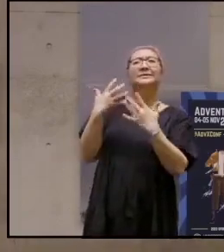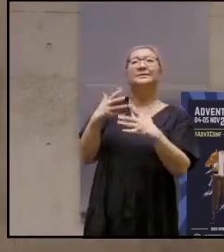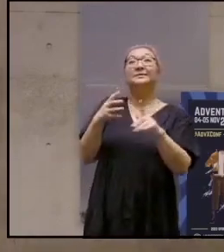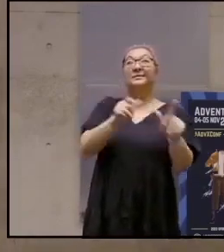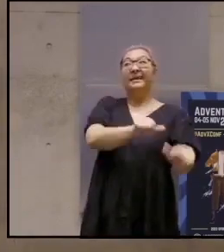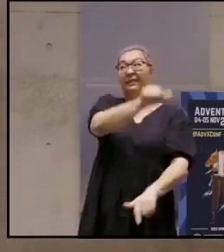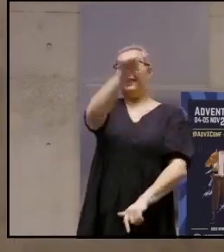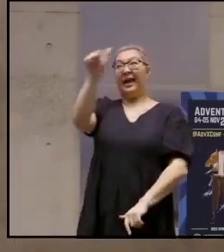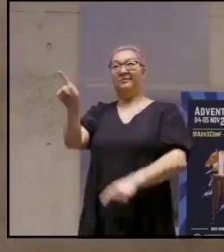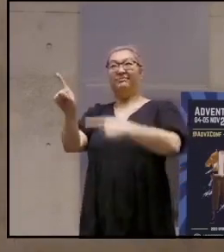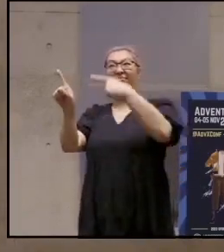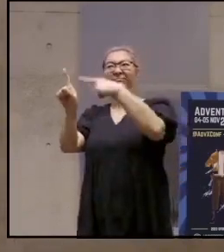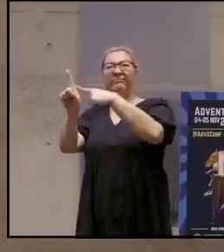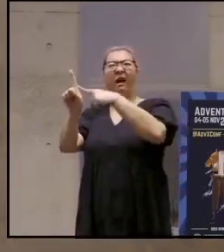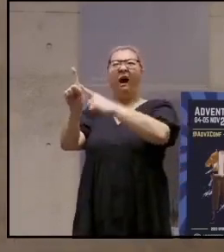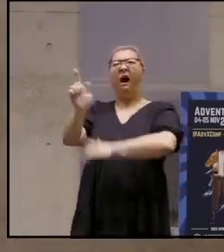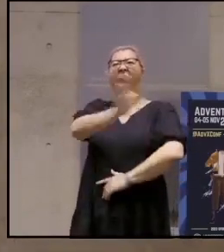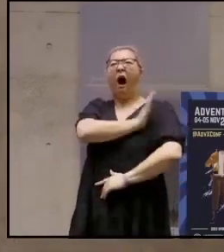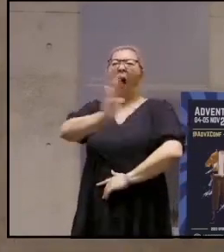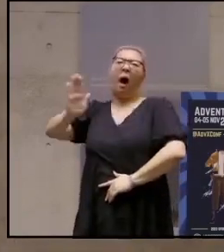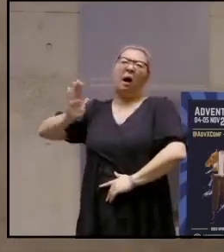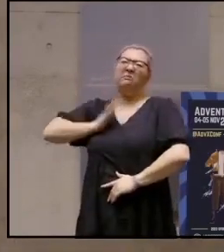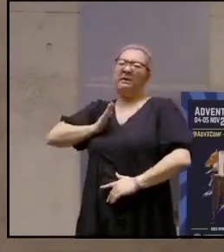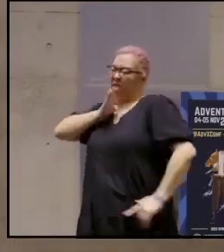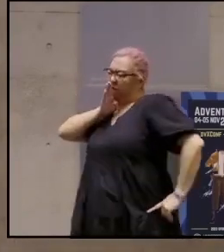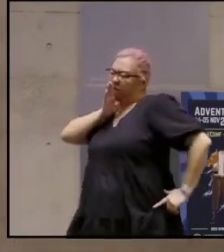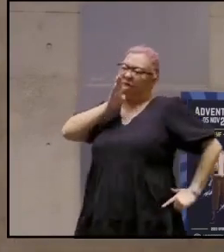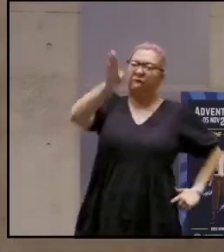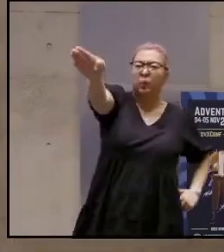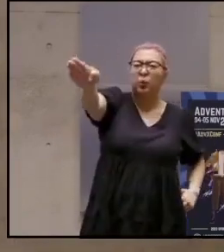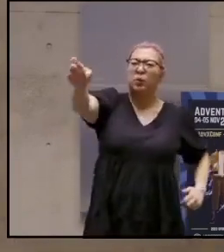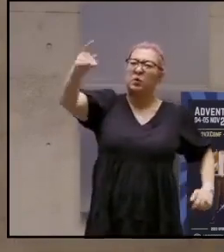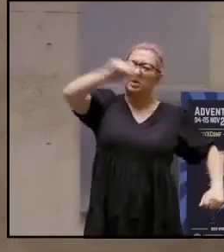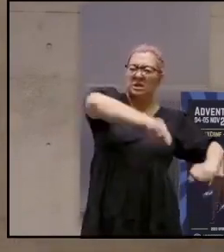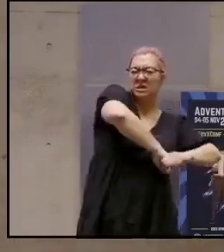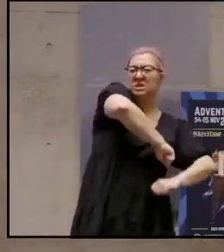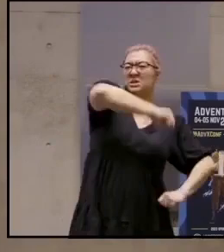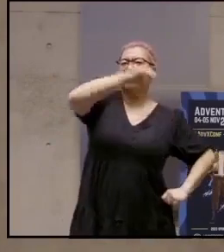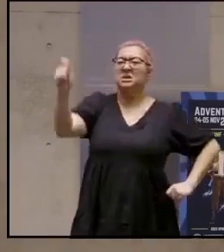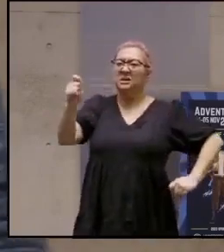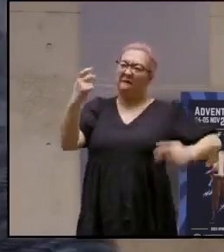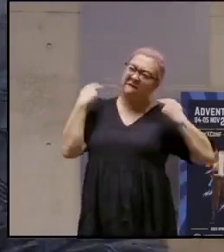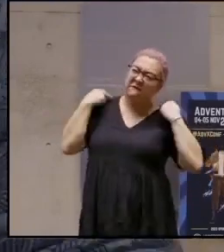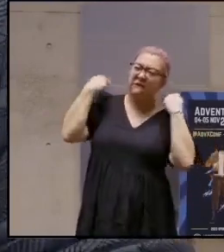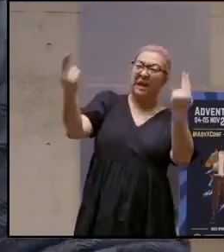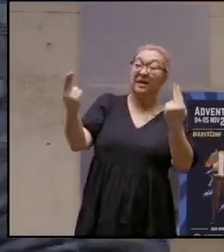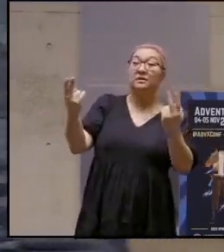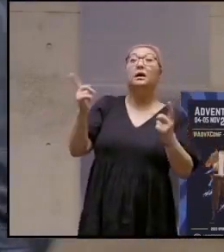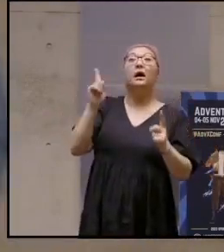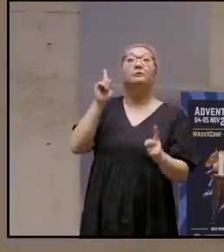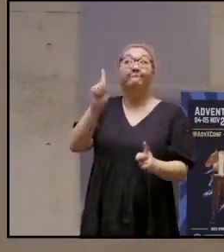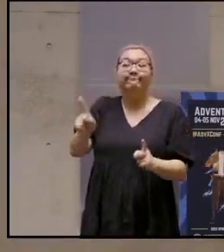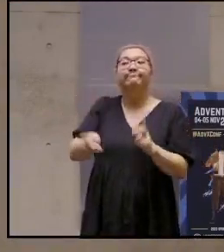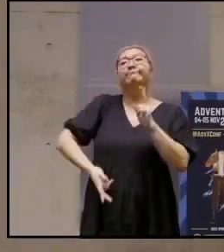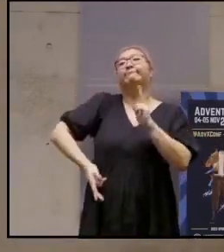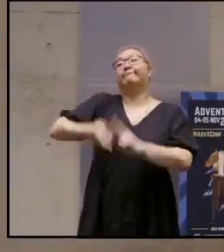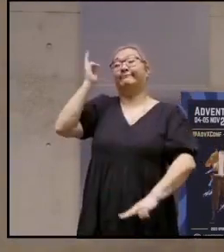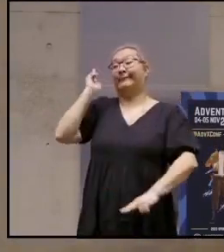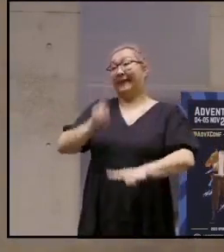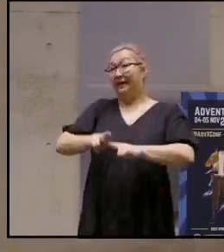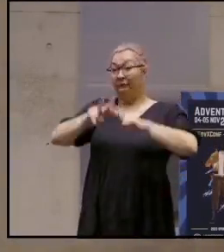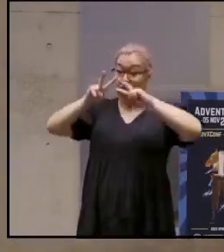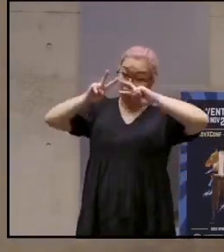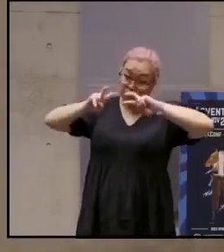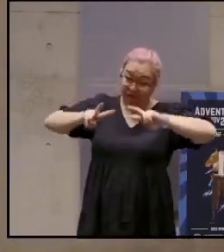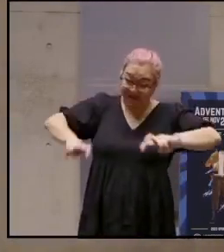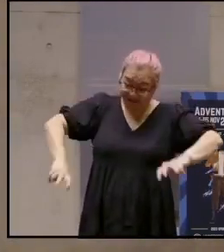fierce, avenging, unapologetic sword. Well, instead, if you actually go into this, historians have generally settled on